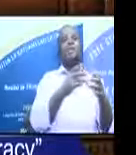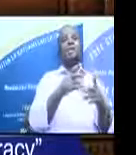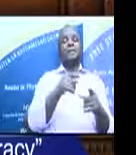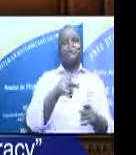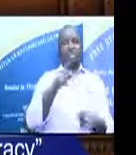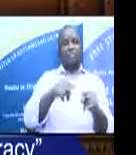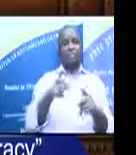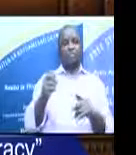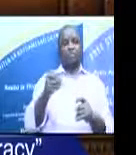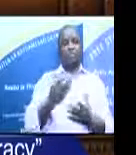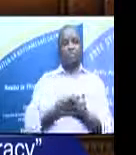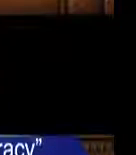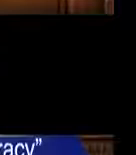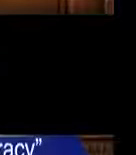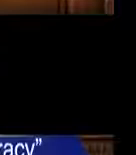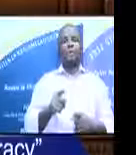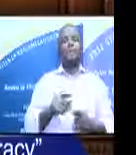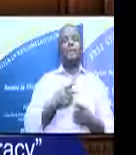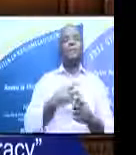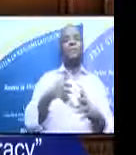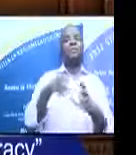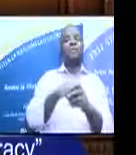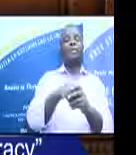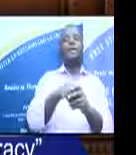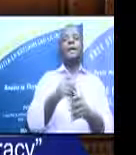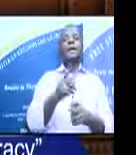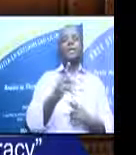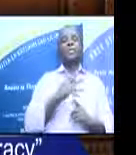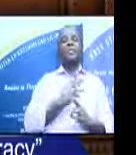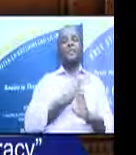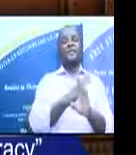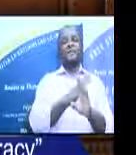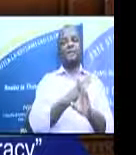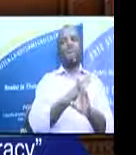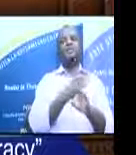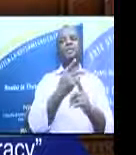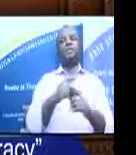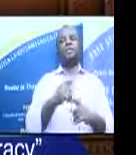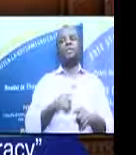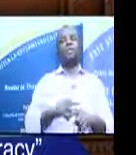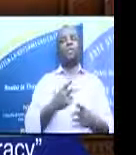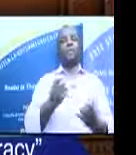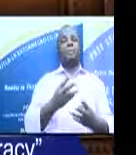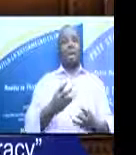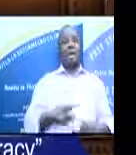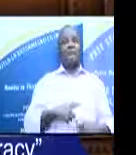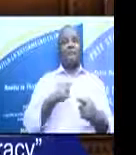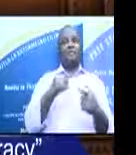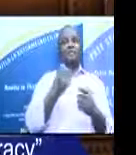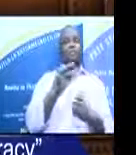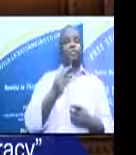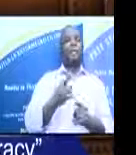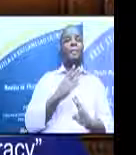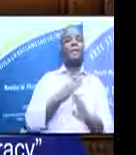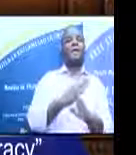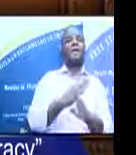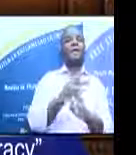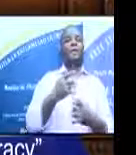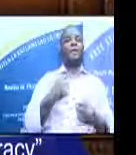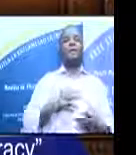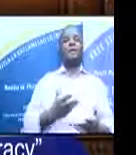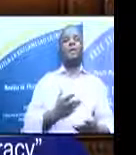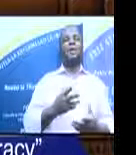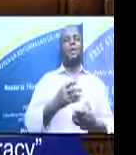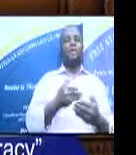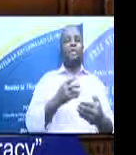would also includes primary prevention within a life course perspective that prevention must start